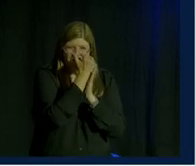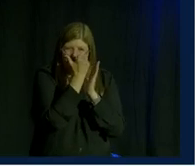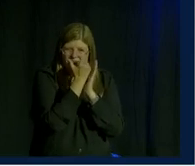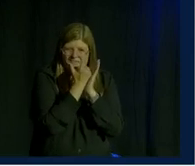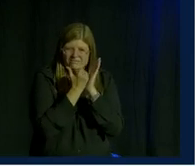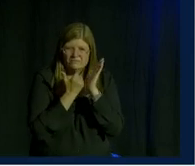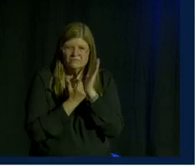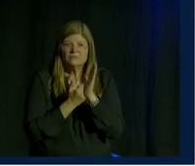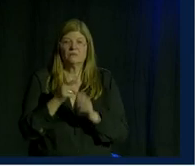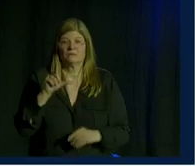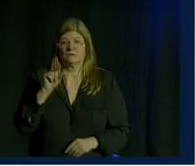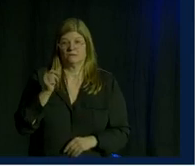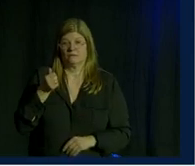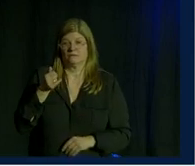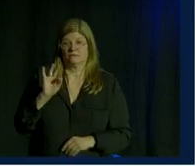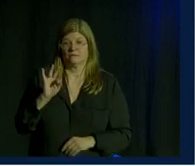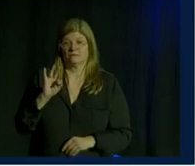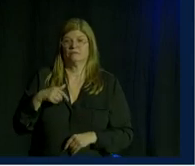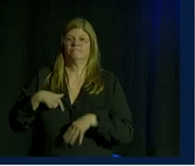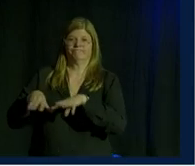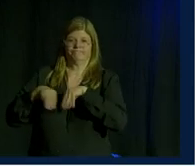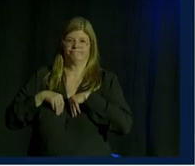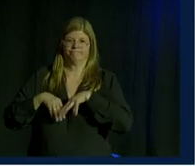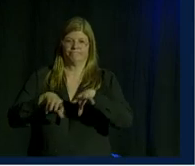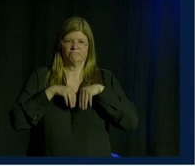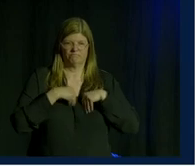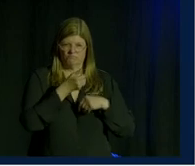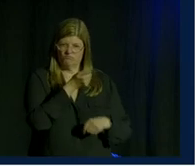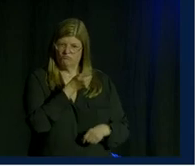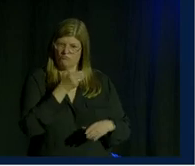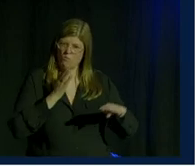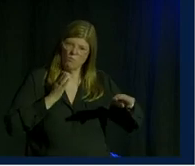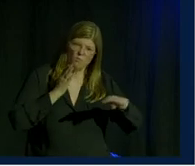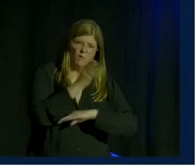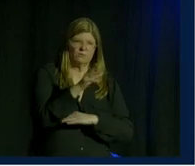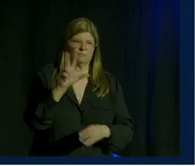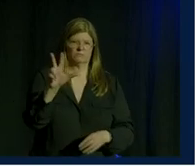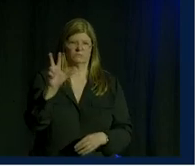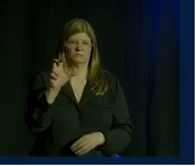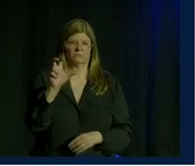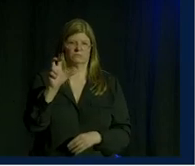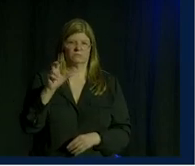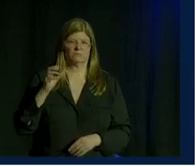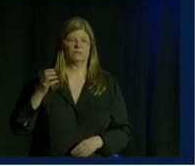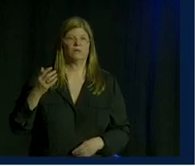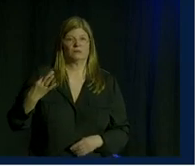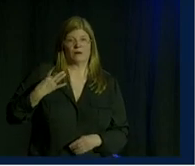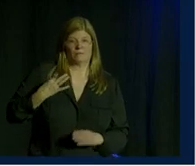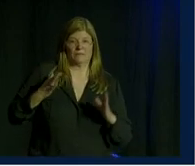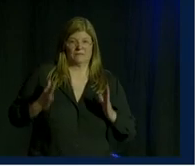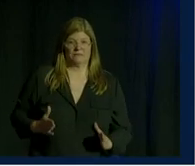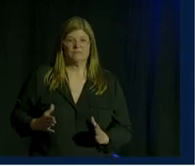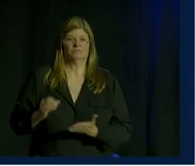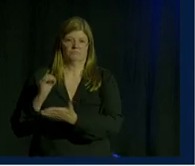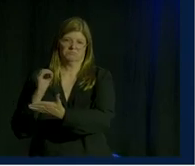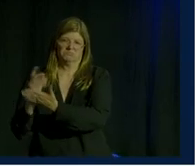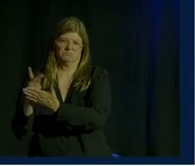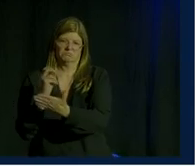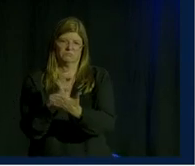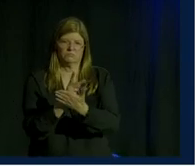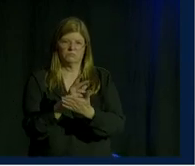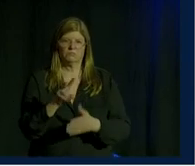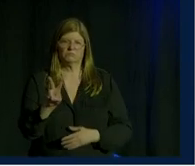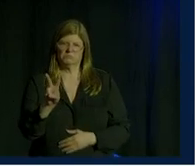300 applications, approving over 200 permits, with an increase of 50% in FY 2020,